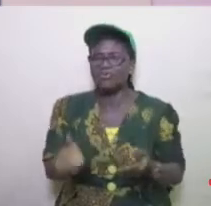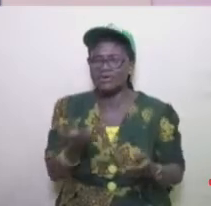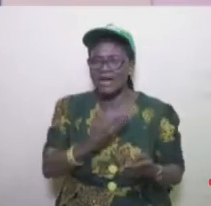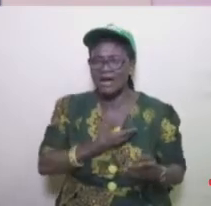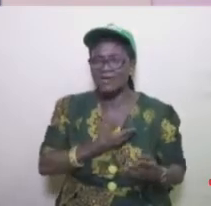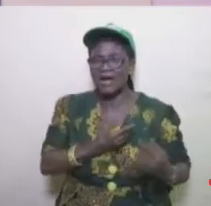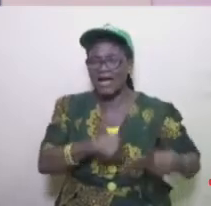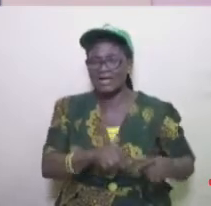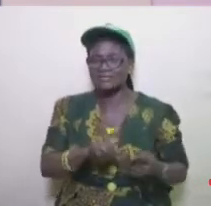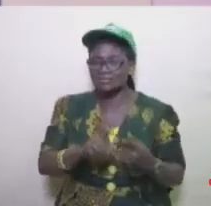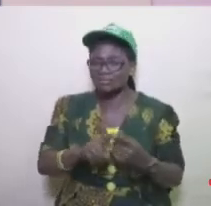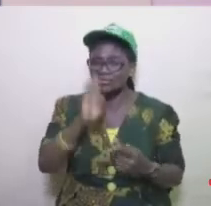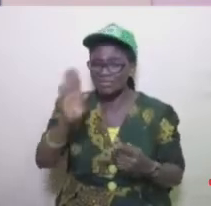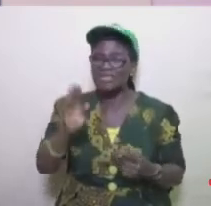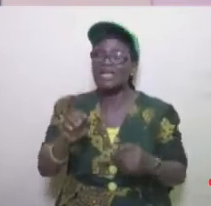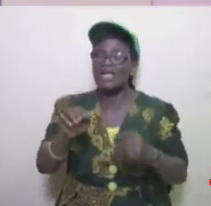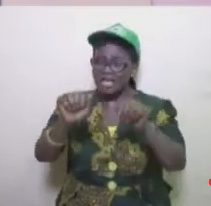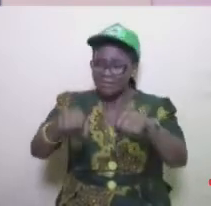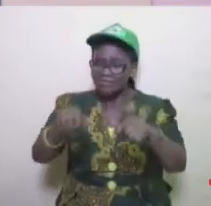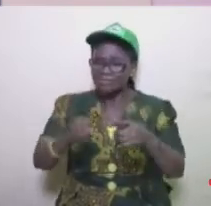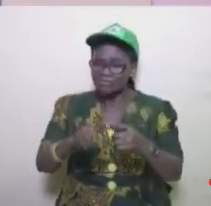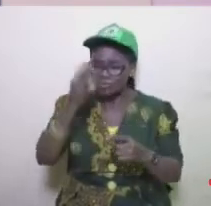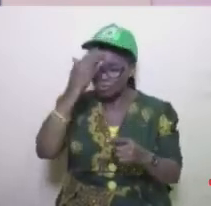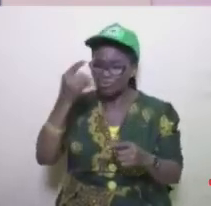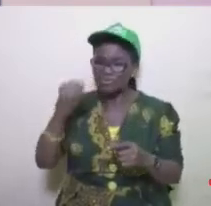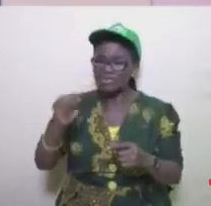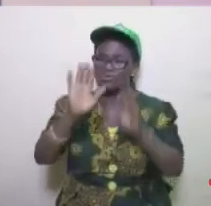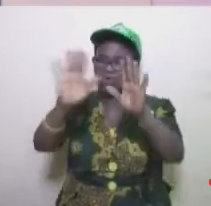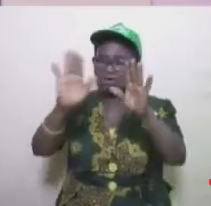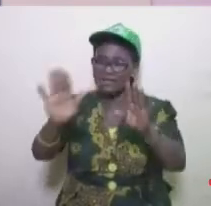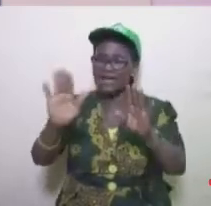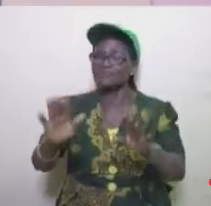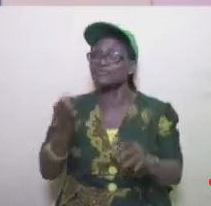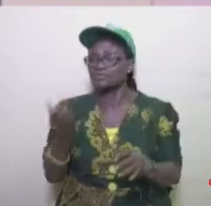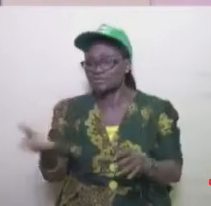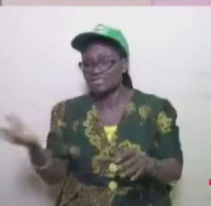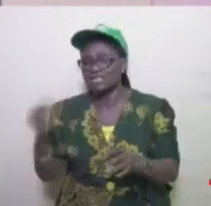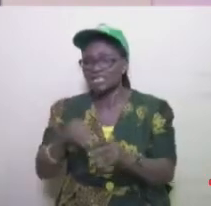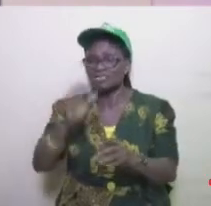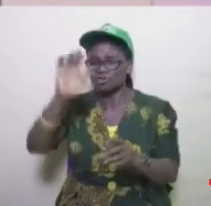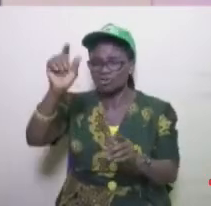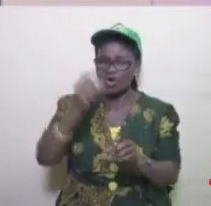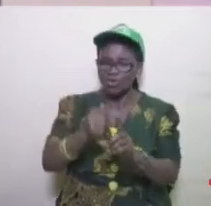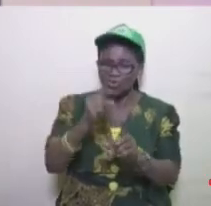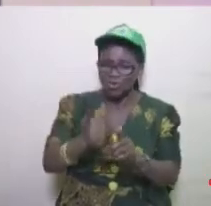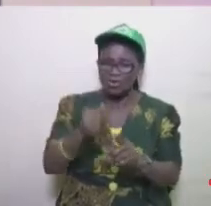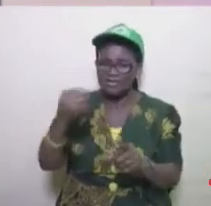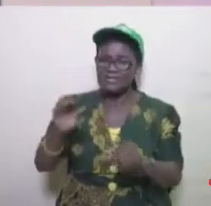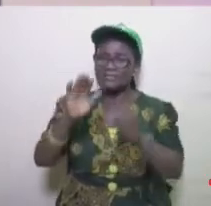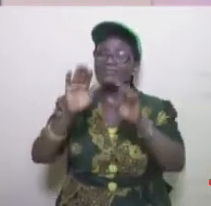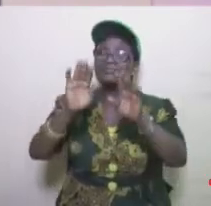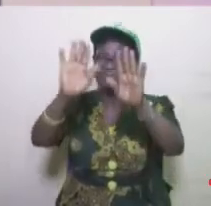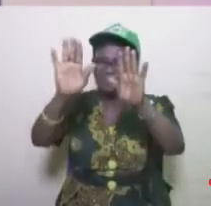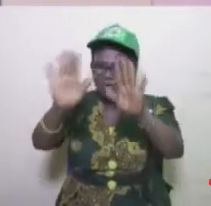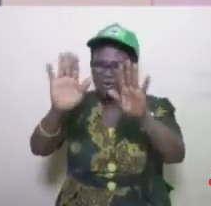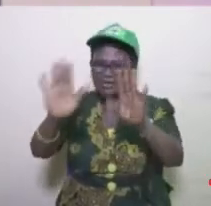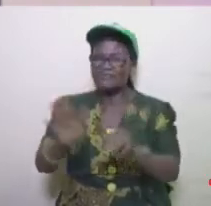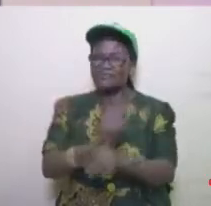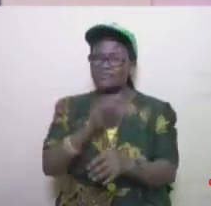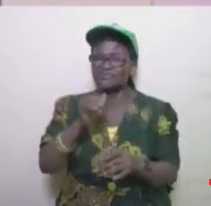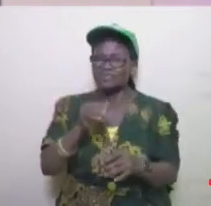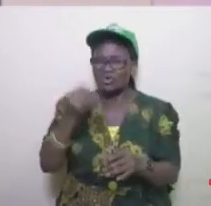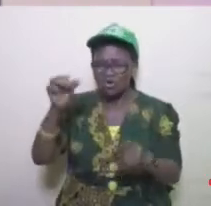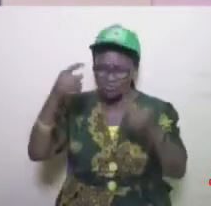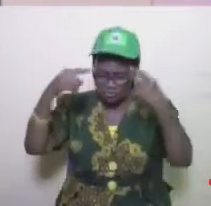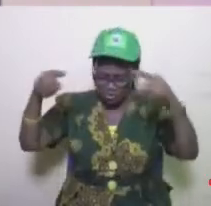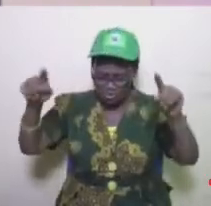able to know the mysteries of your word, the mystery of success, the mystery